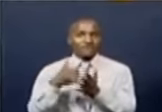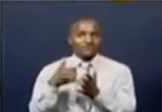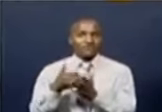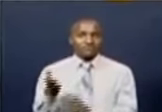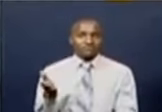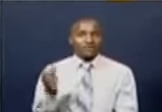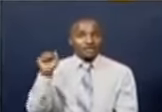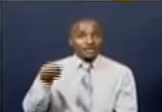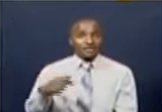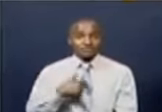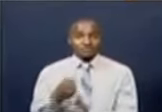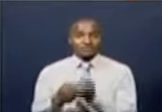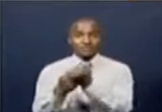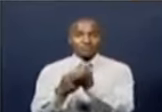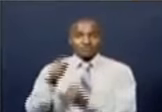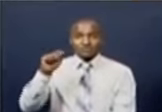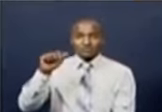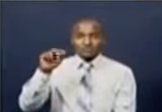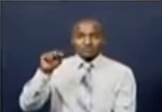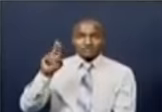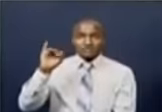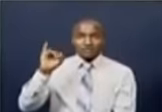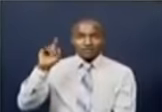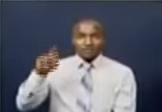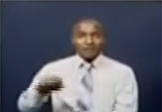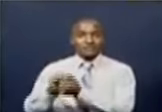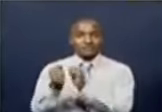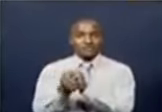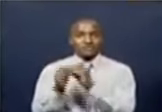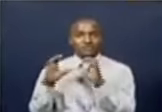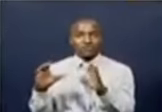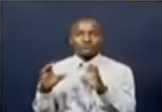So, yes, I agree with Tanu in that. We need to change the constitution.